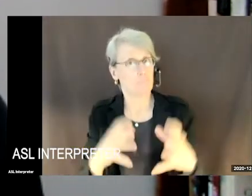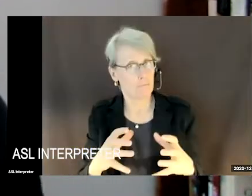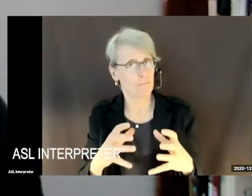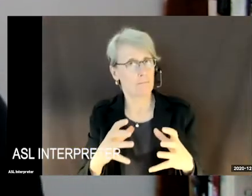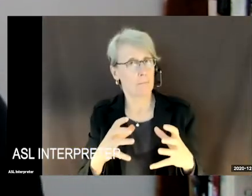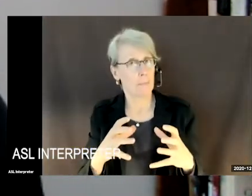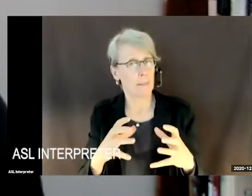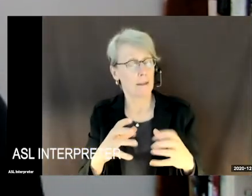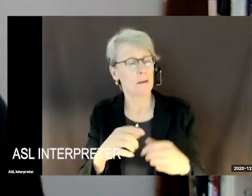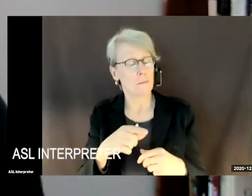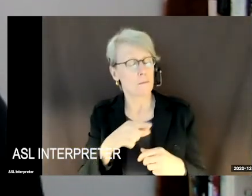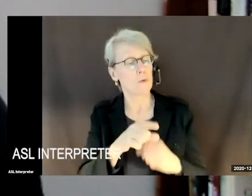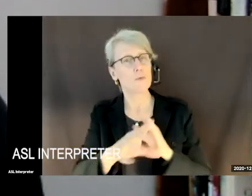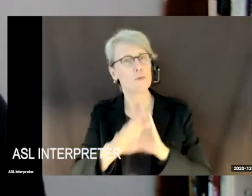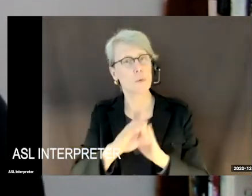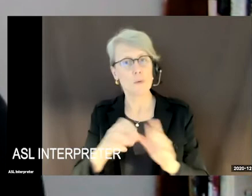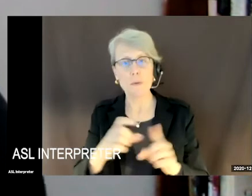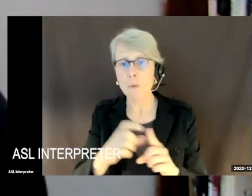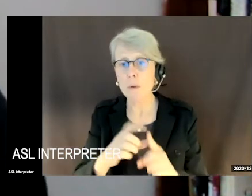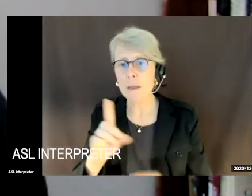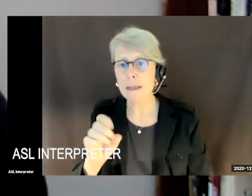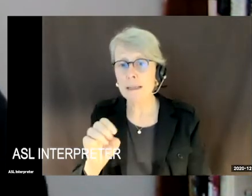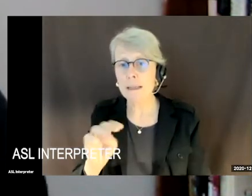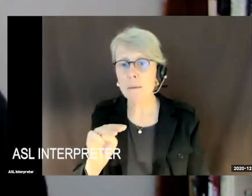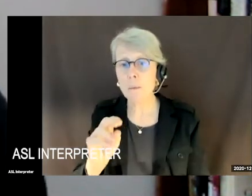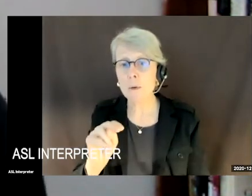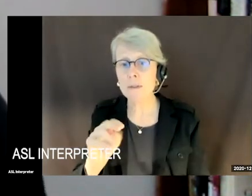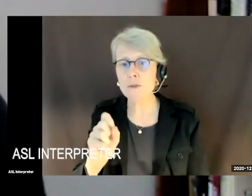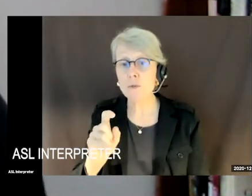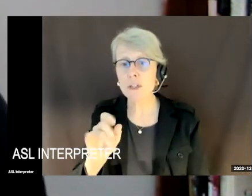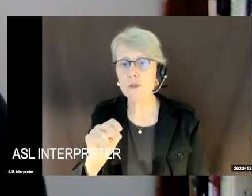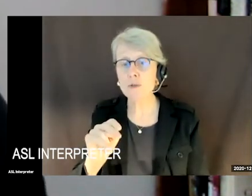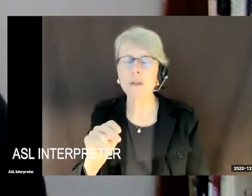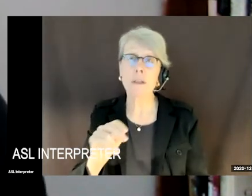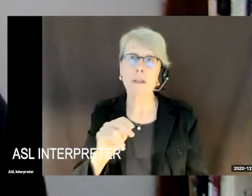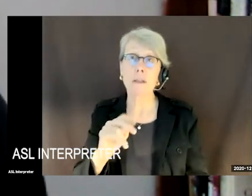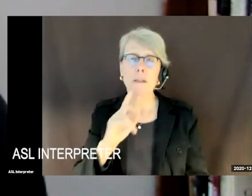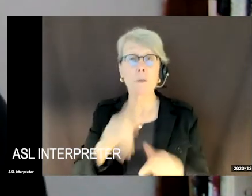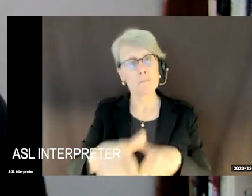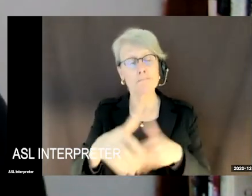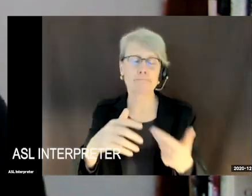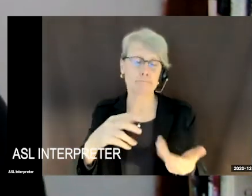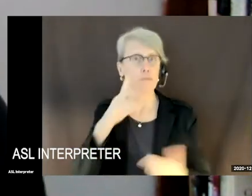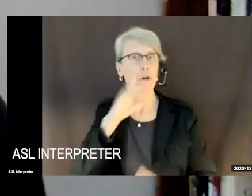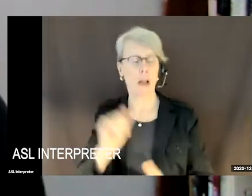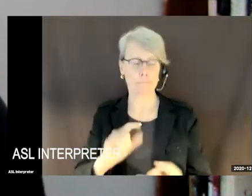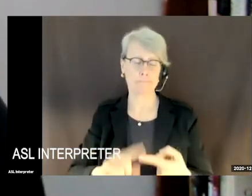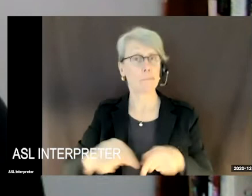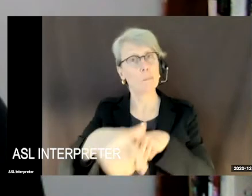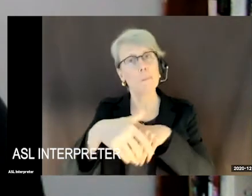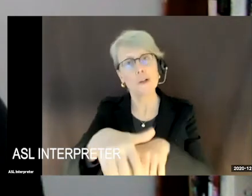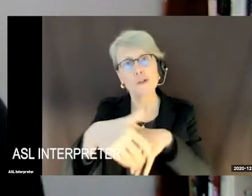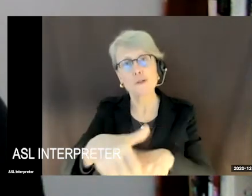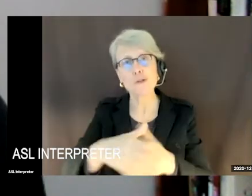I guess you chose the word demonstration, and I mean, there's different meanings of the word. Marches in the streets and the kind